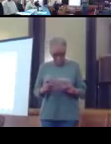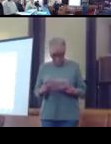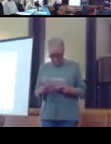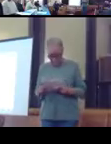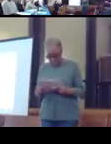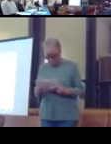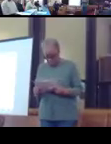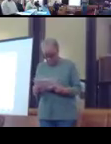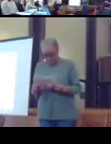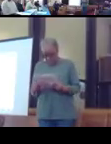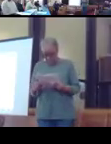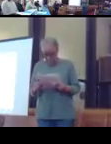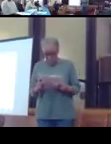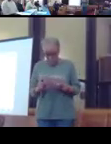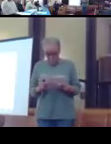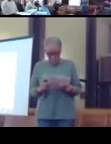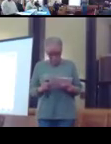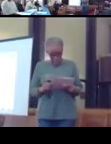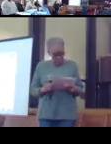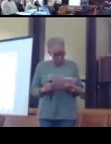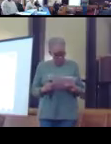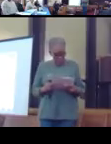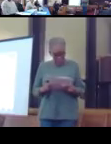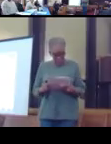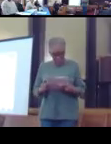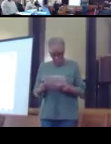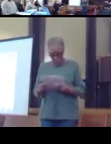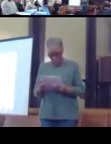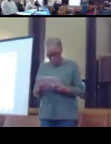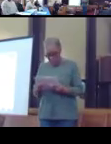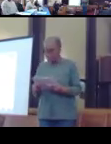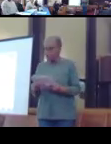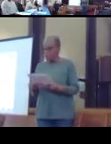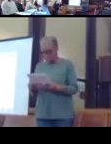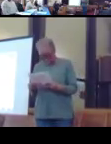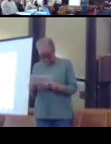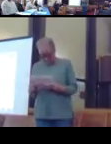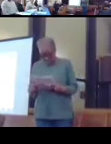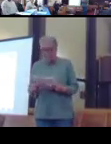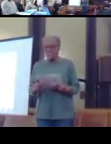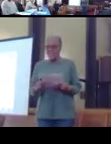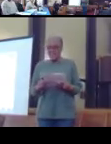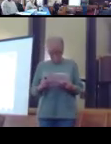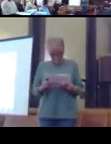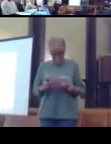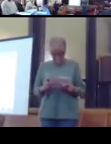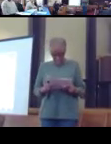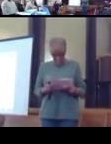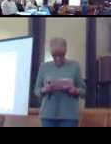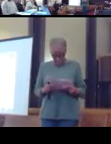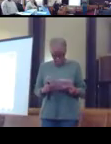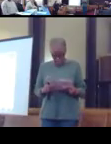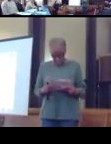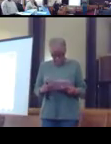property began to be abandoned. Our community alone has over 4,000 vacant or abandoned properties. This